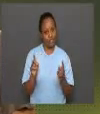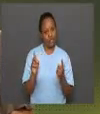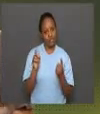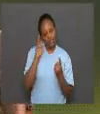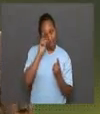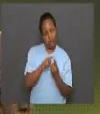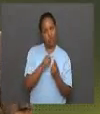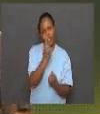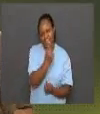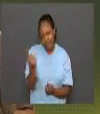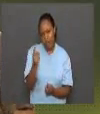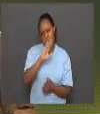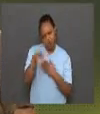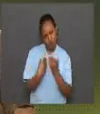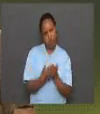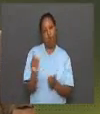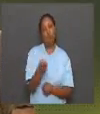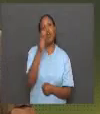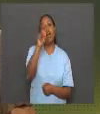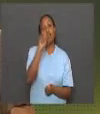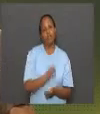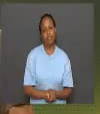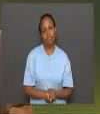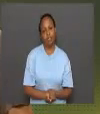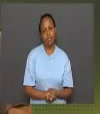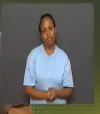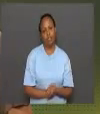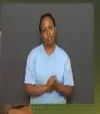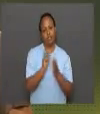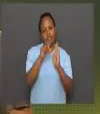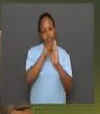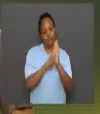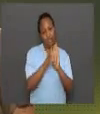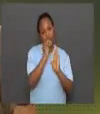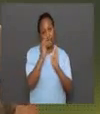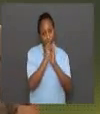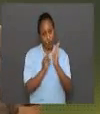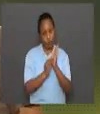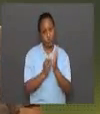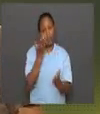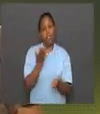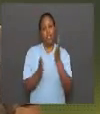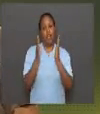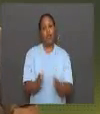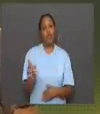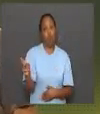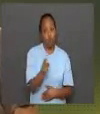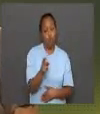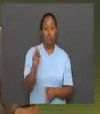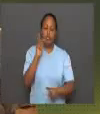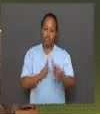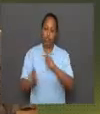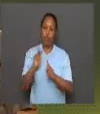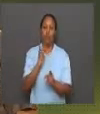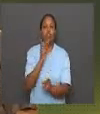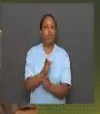apply to everyone. If rules and laws are fair, they will protect people